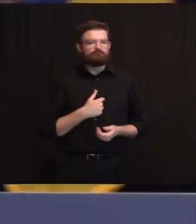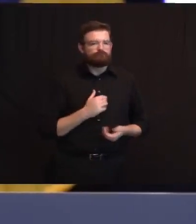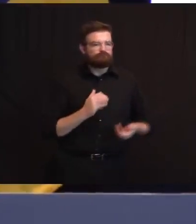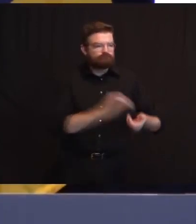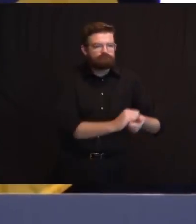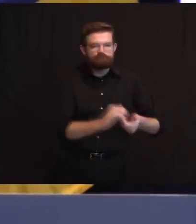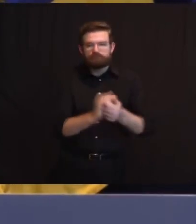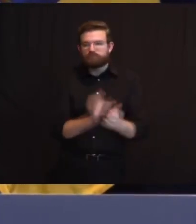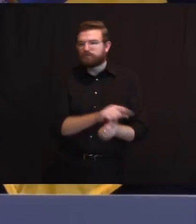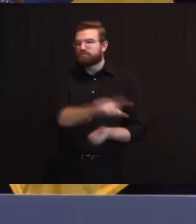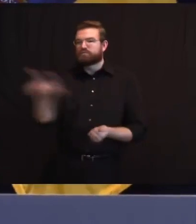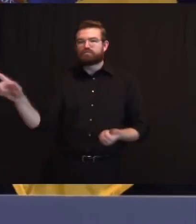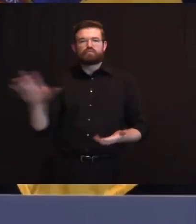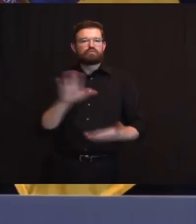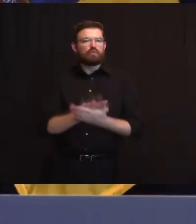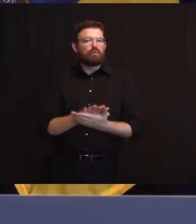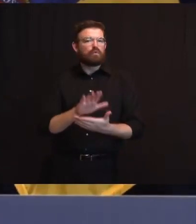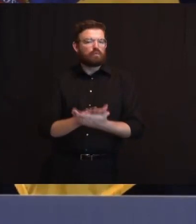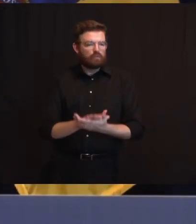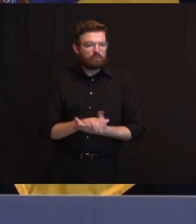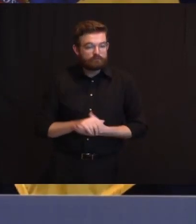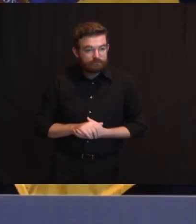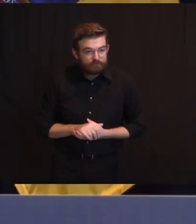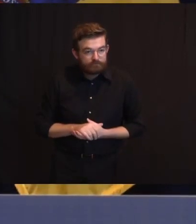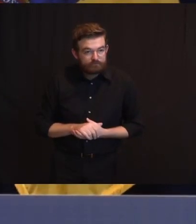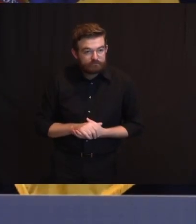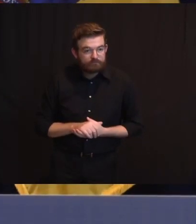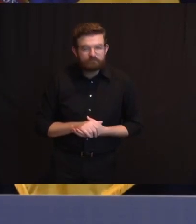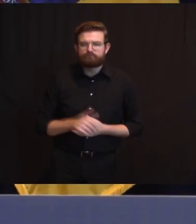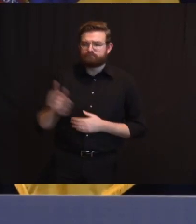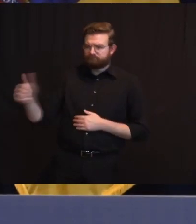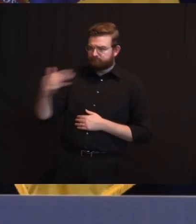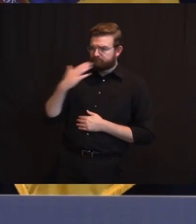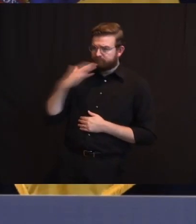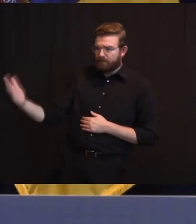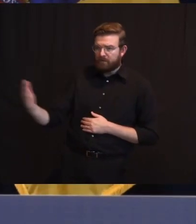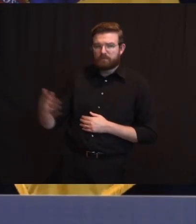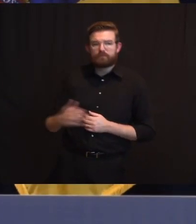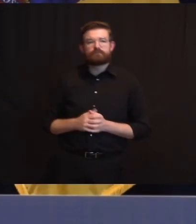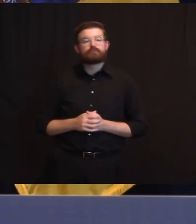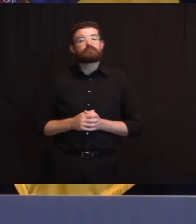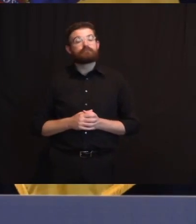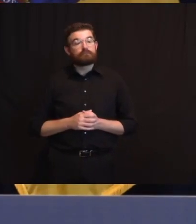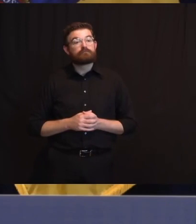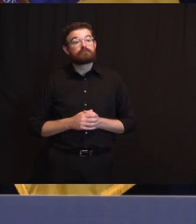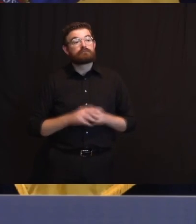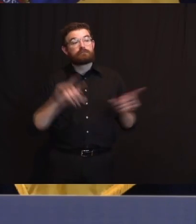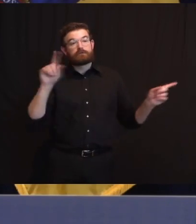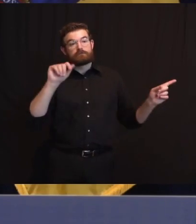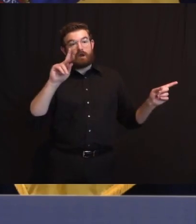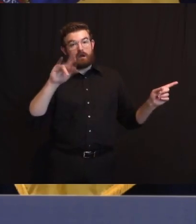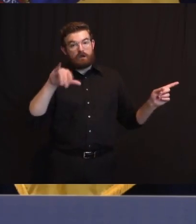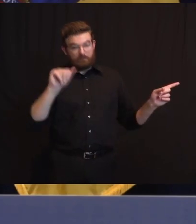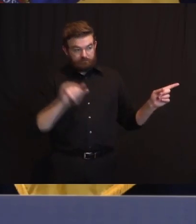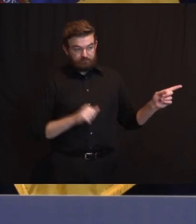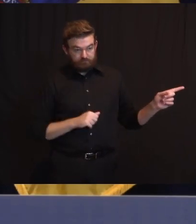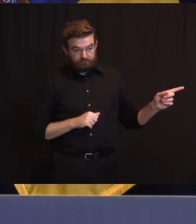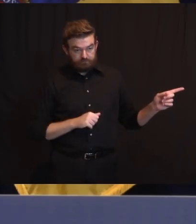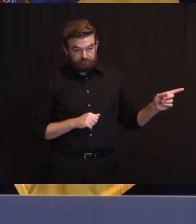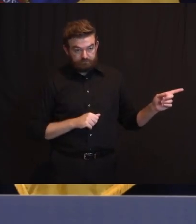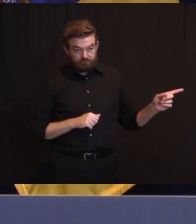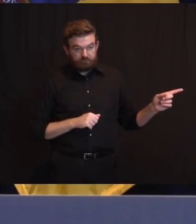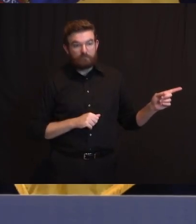you. Also great to have, not only does Zakiya overlook our entire policy arena, but